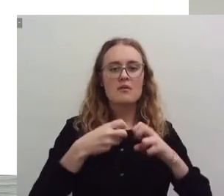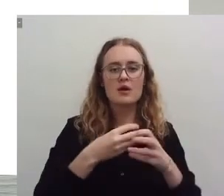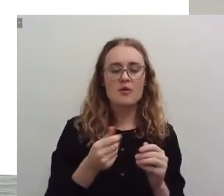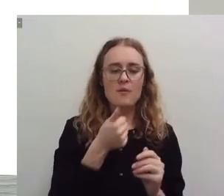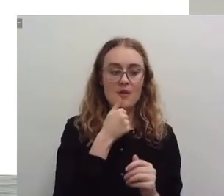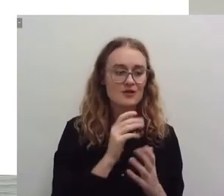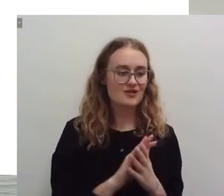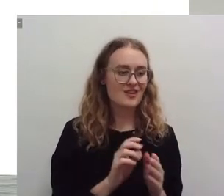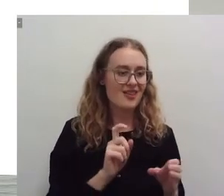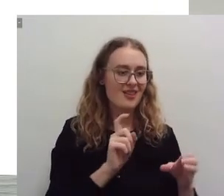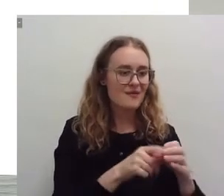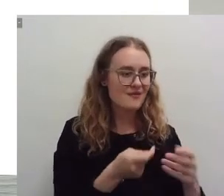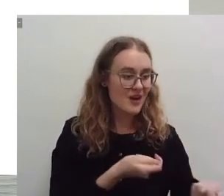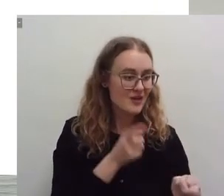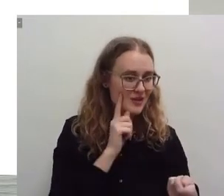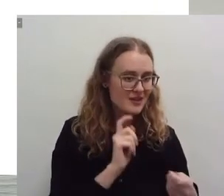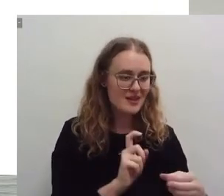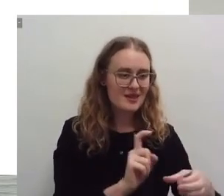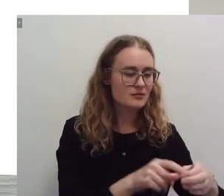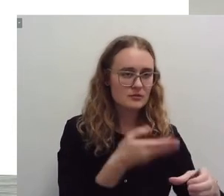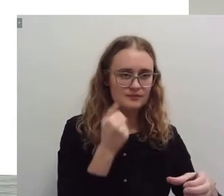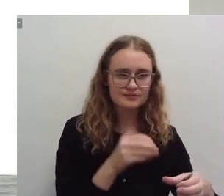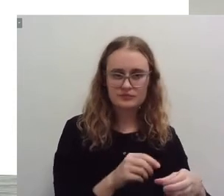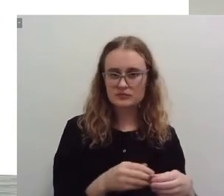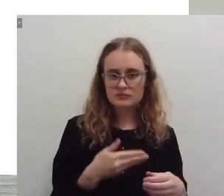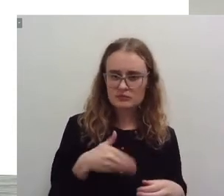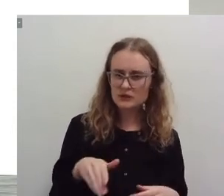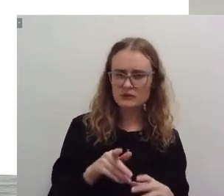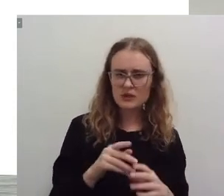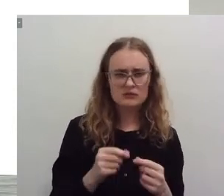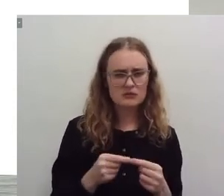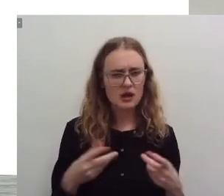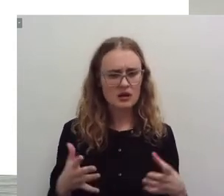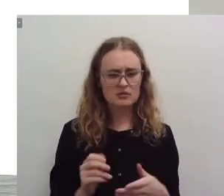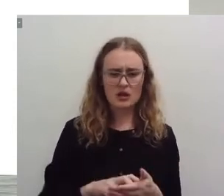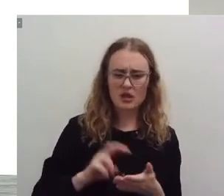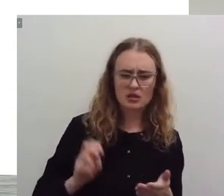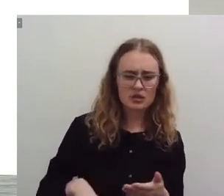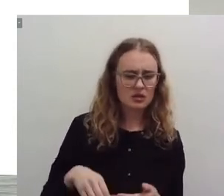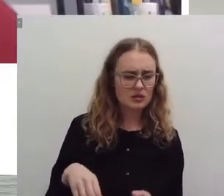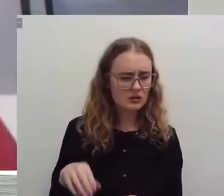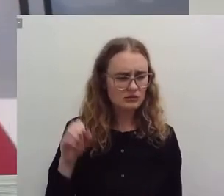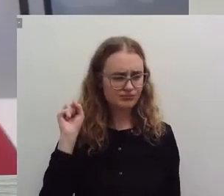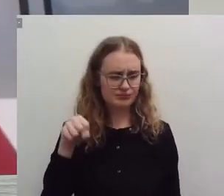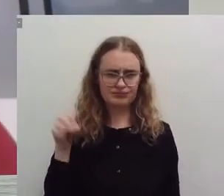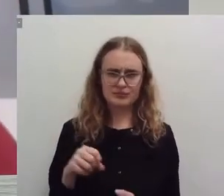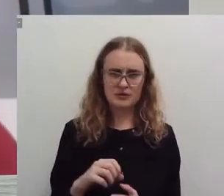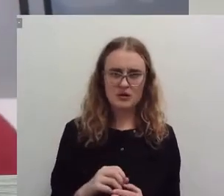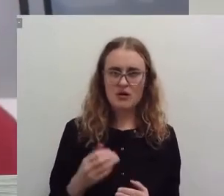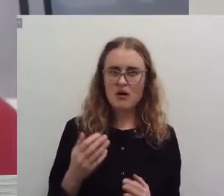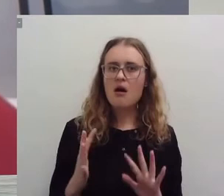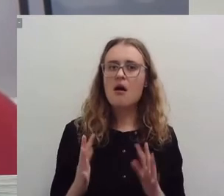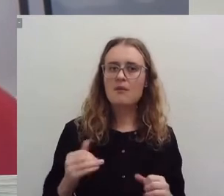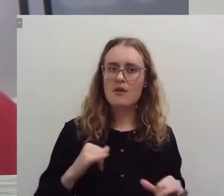Well, I mean, I think it's mostly the structure of the